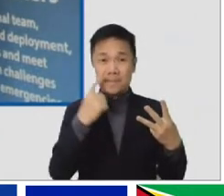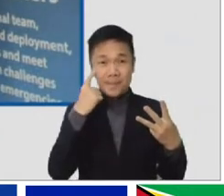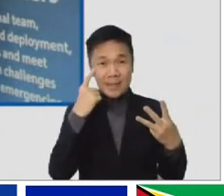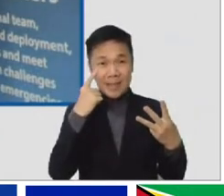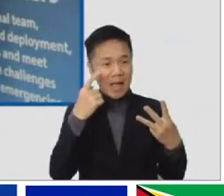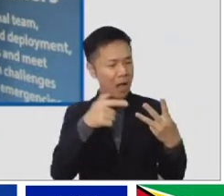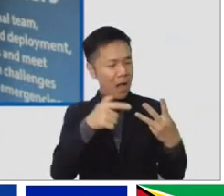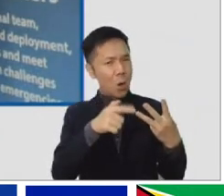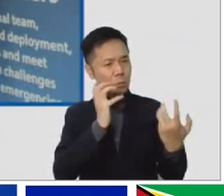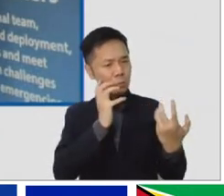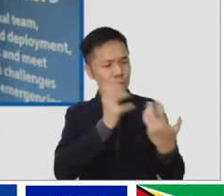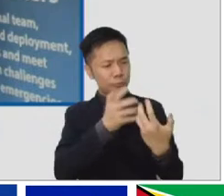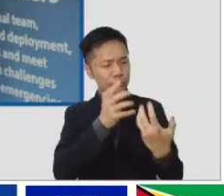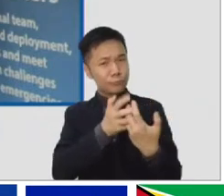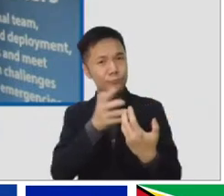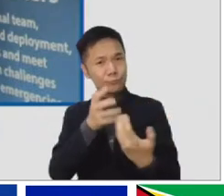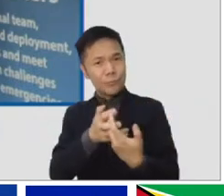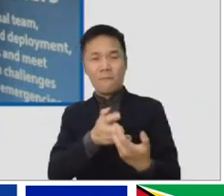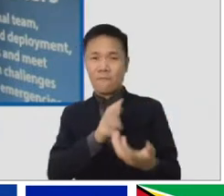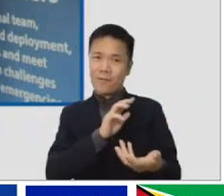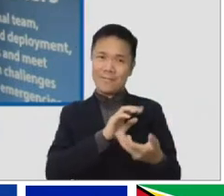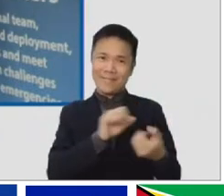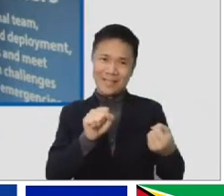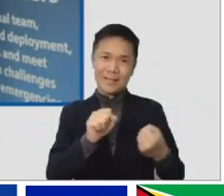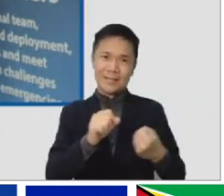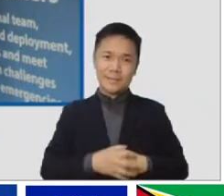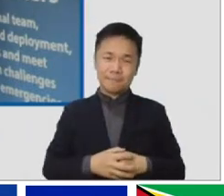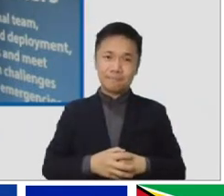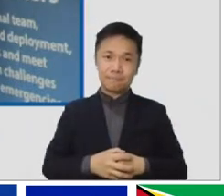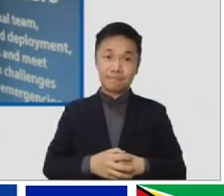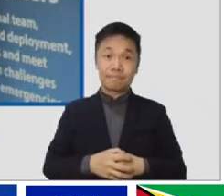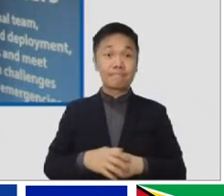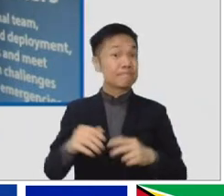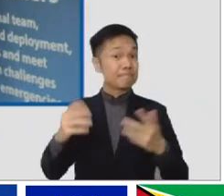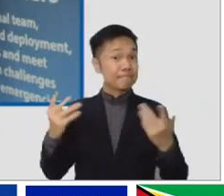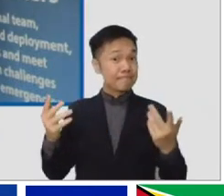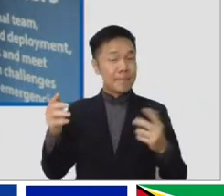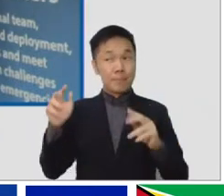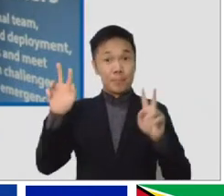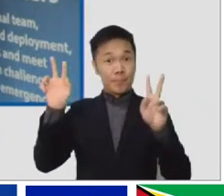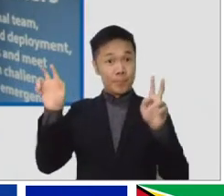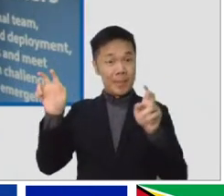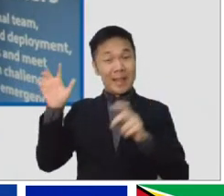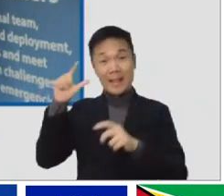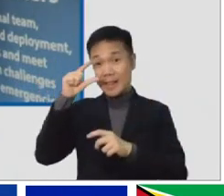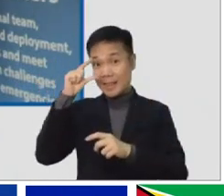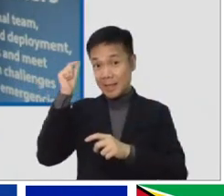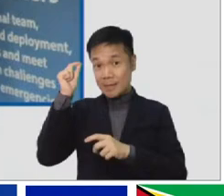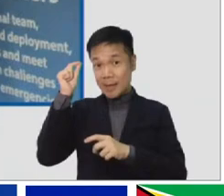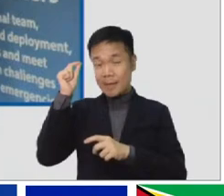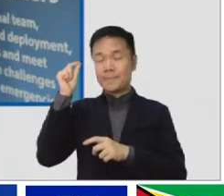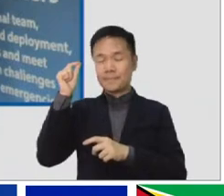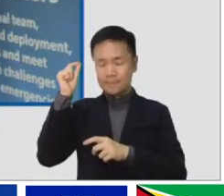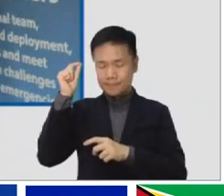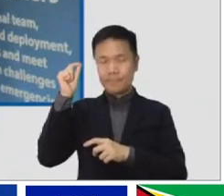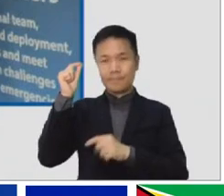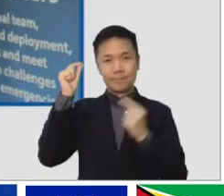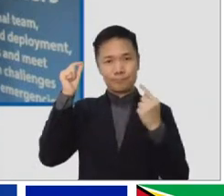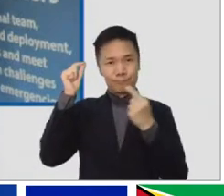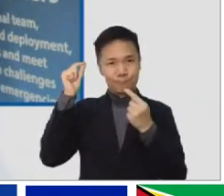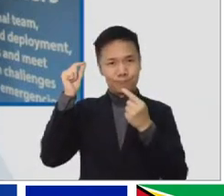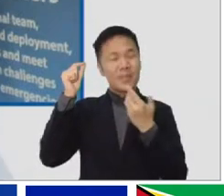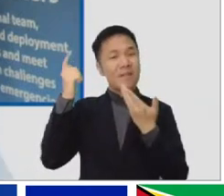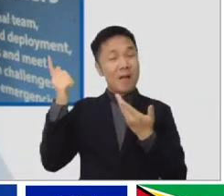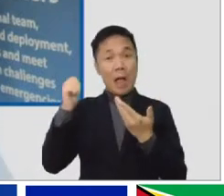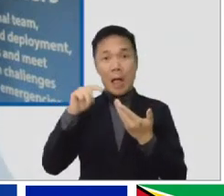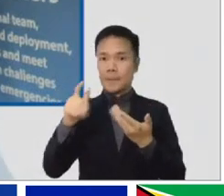Specifically, Sendai framework establishes the need of establishing governance